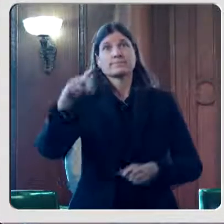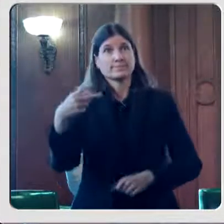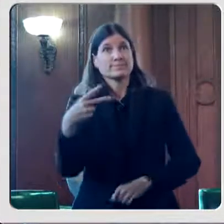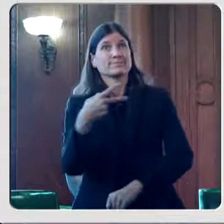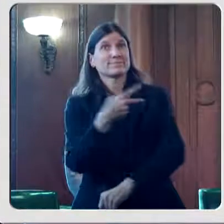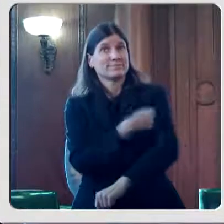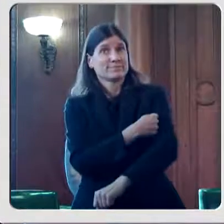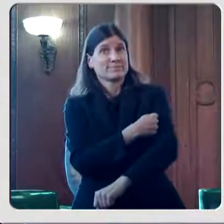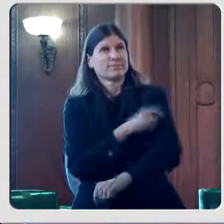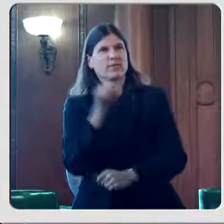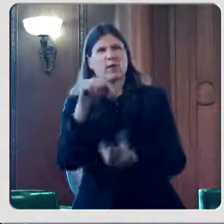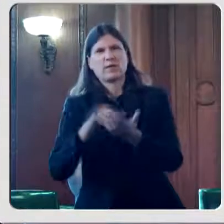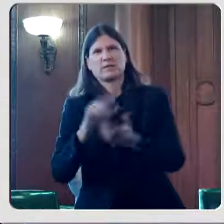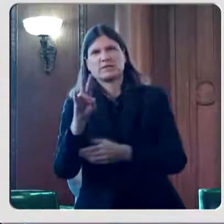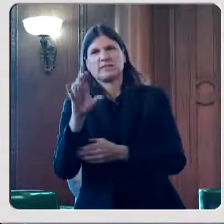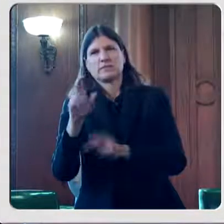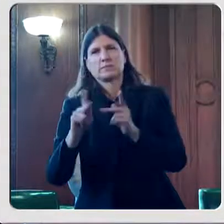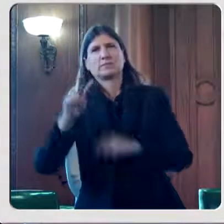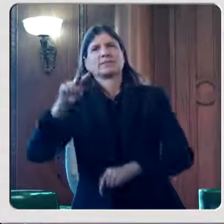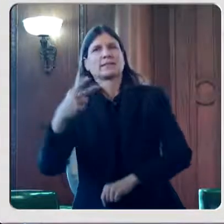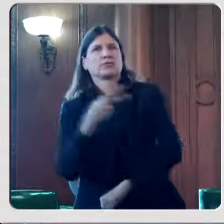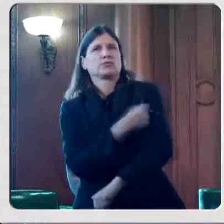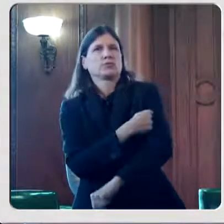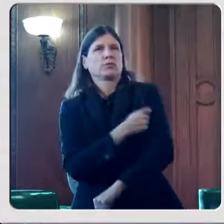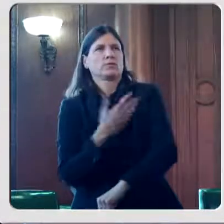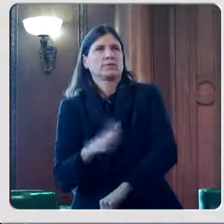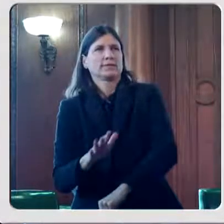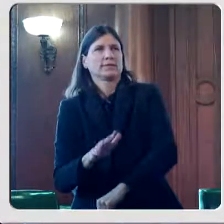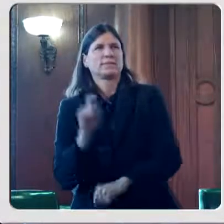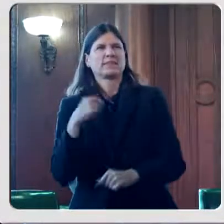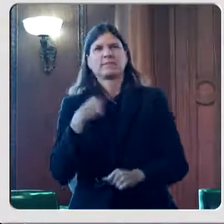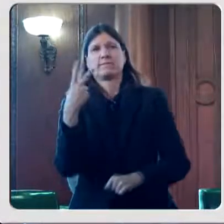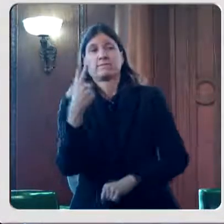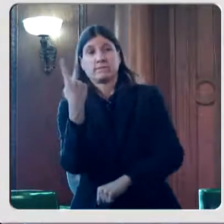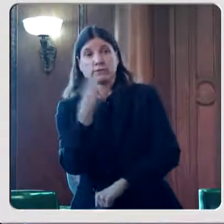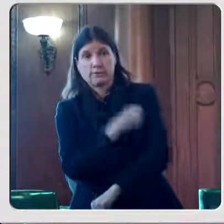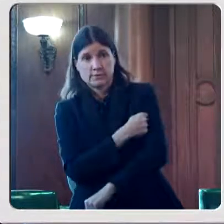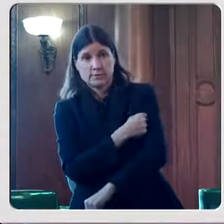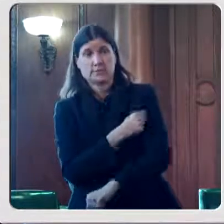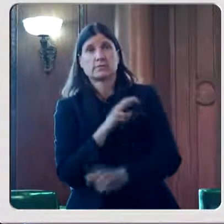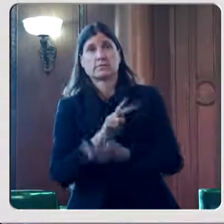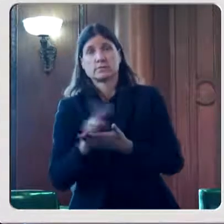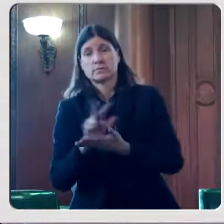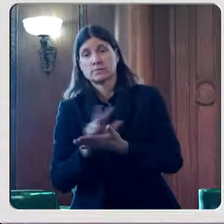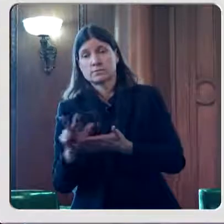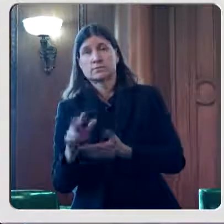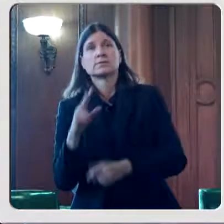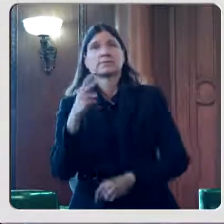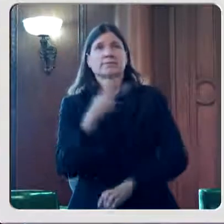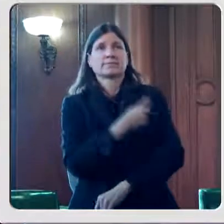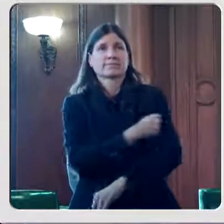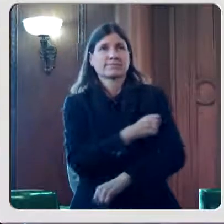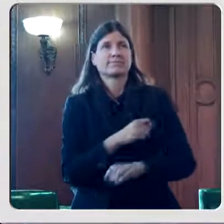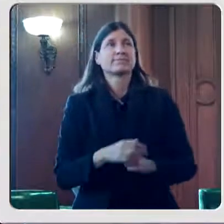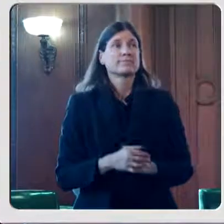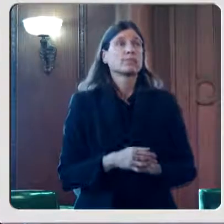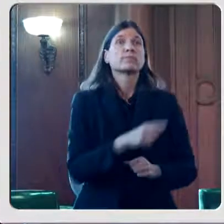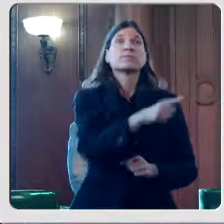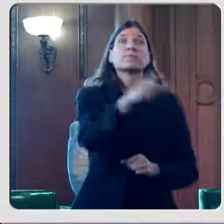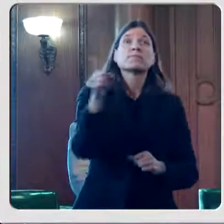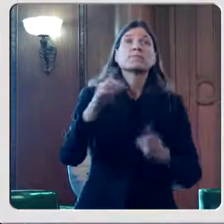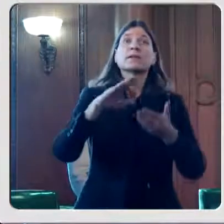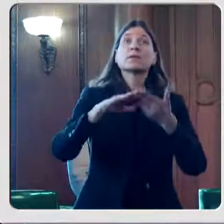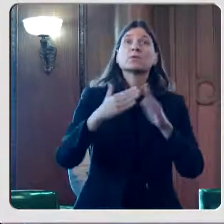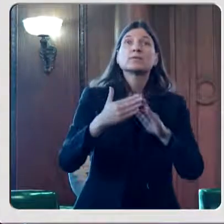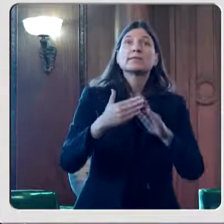are eligible in one of the categories in phase 1 or somebody who is 75 or older, you are able to look for available appointment